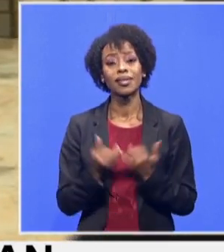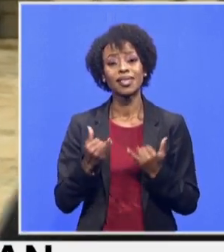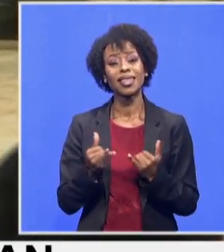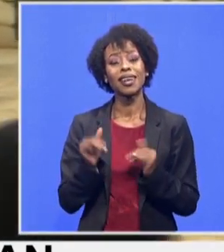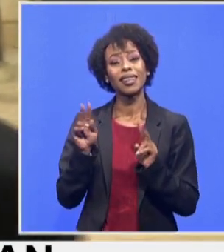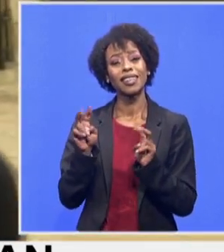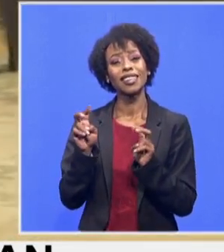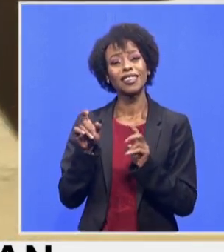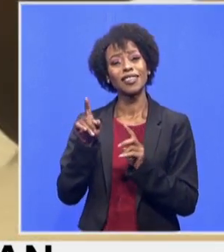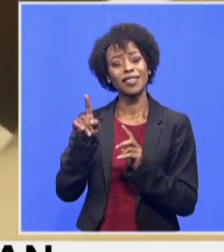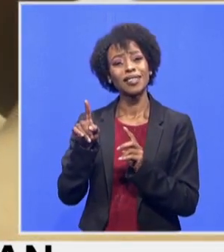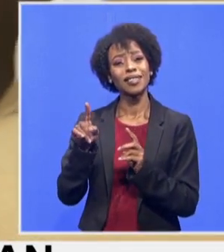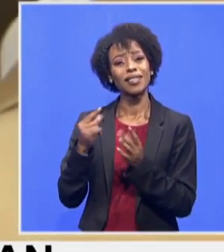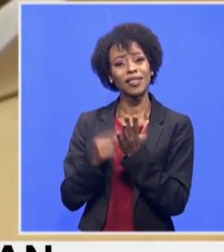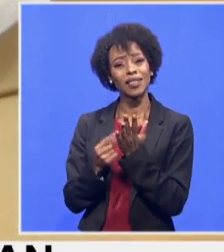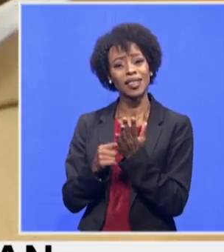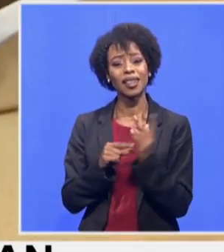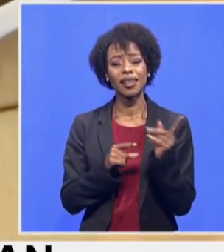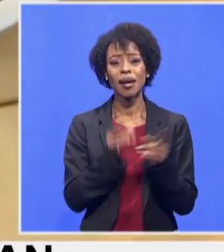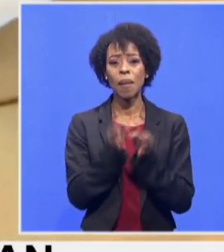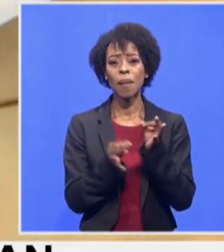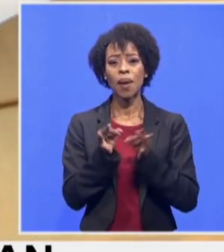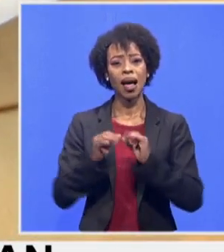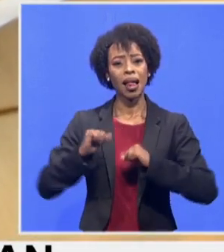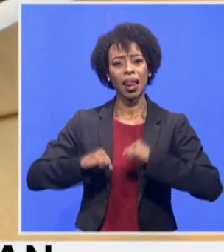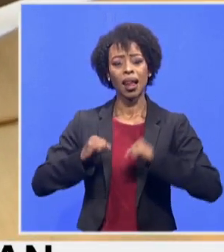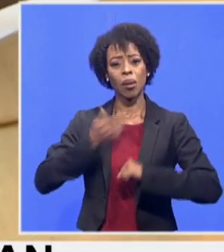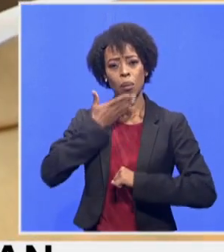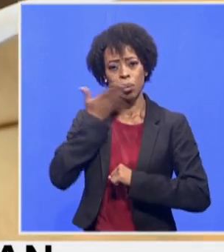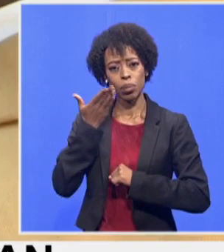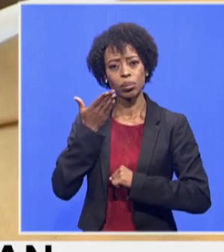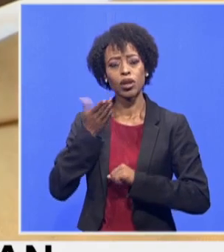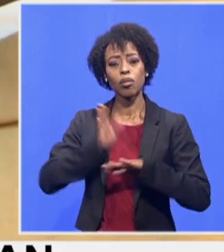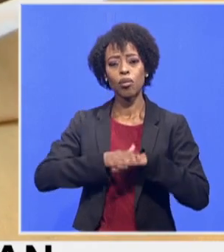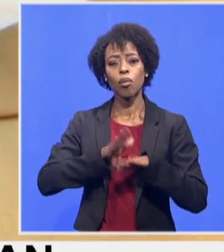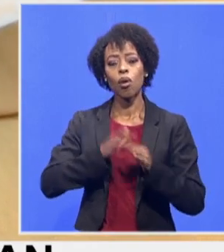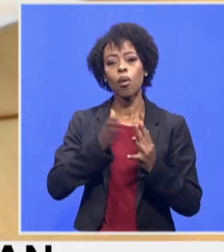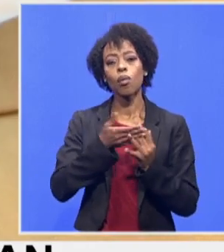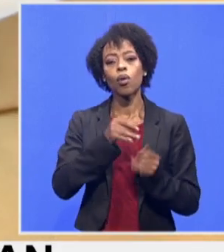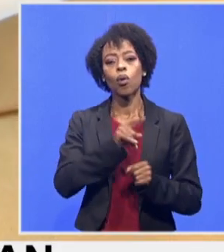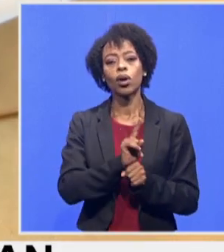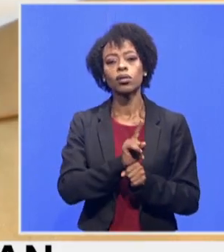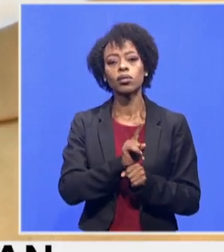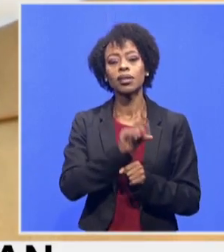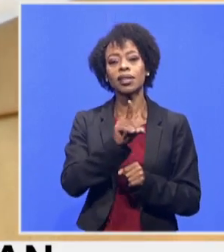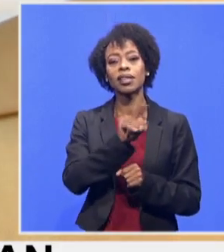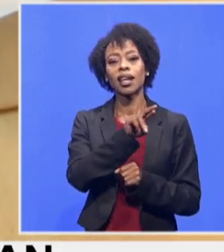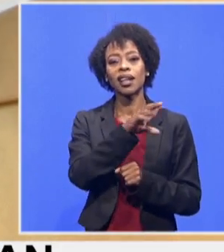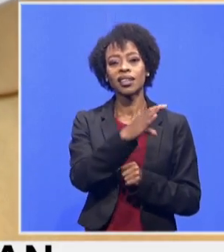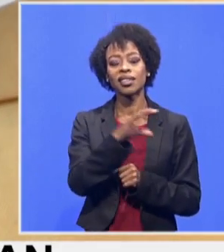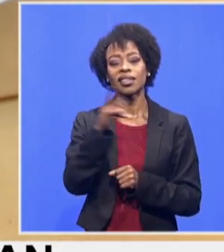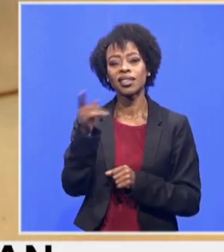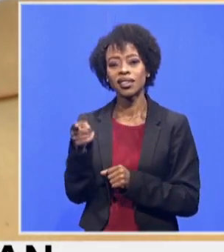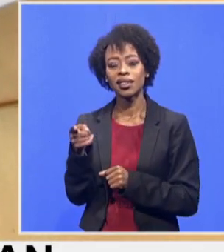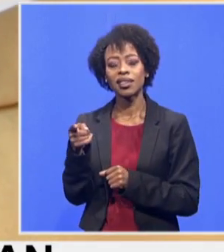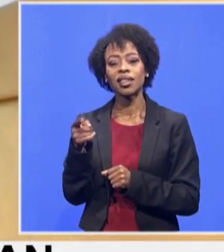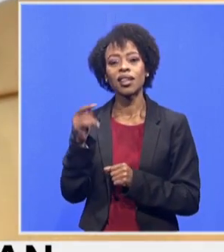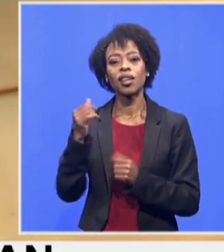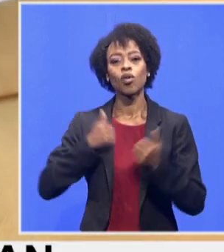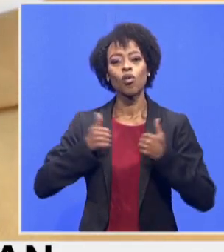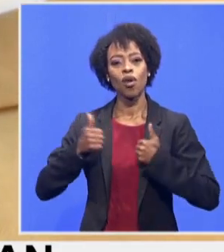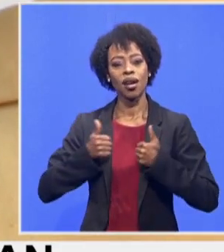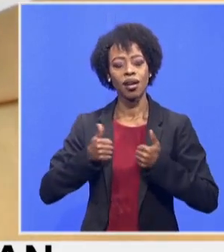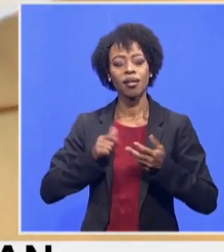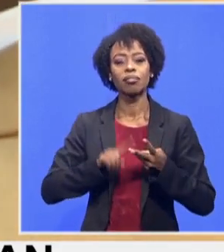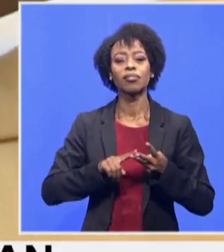Lakes region, Minister, and you look at the political instability that's there, particularly between the DRC and Rwanda, you